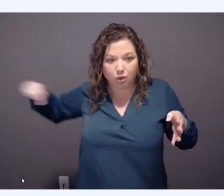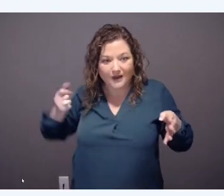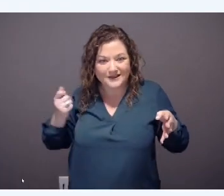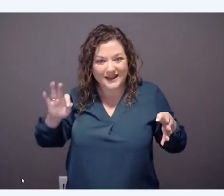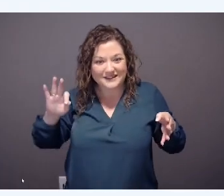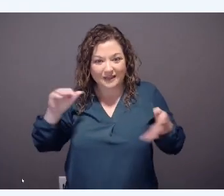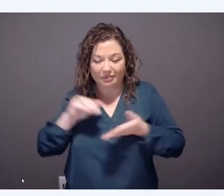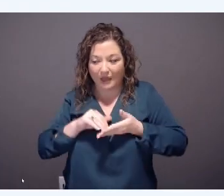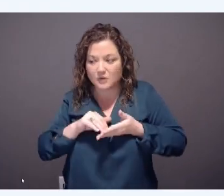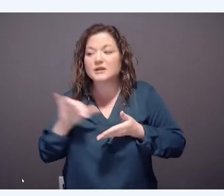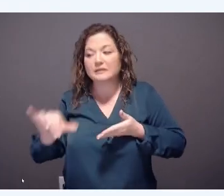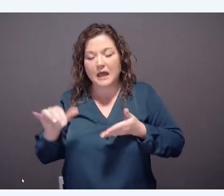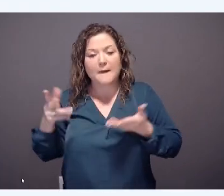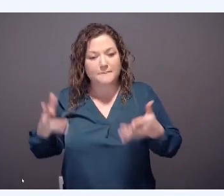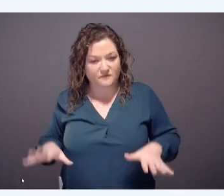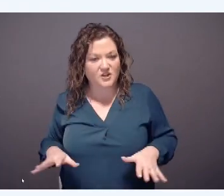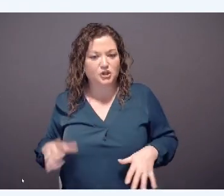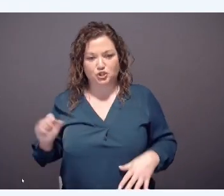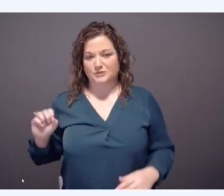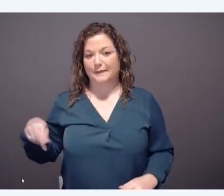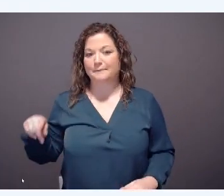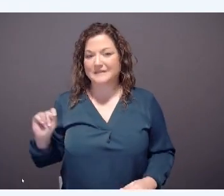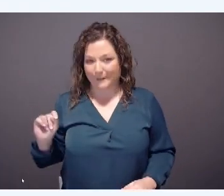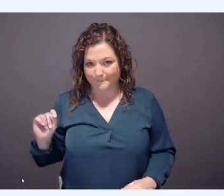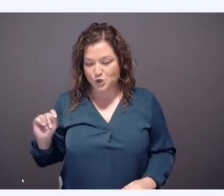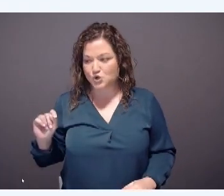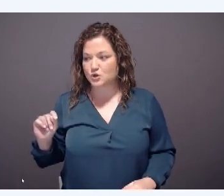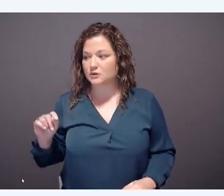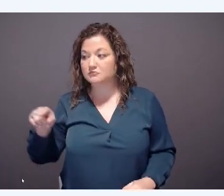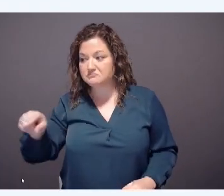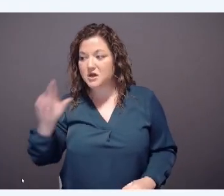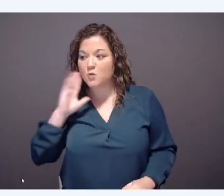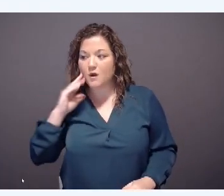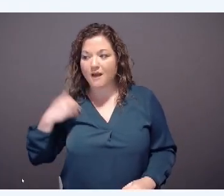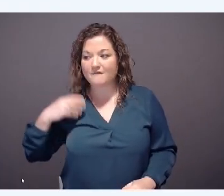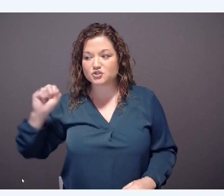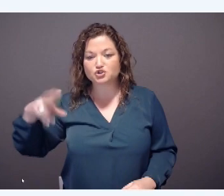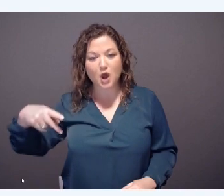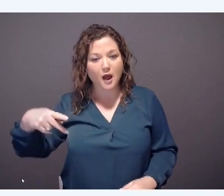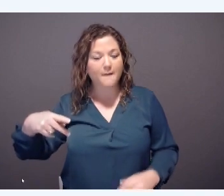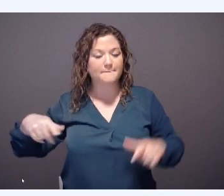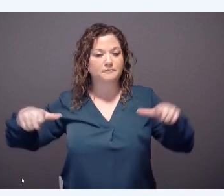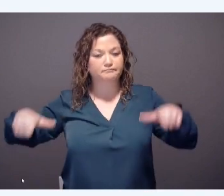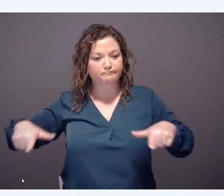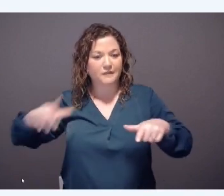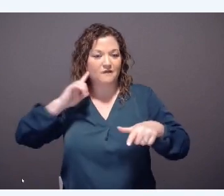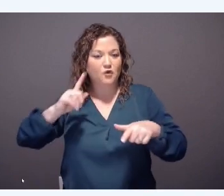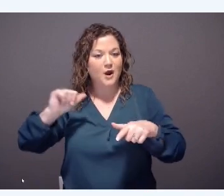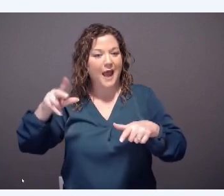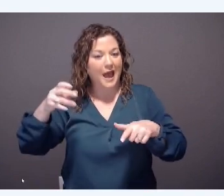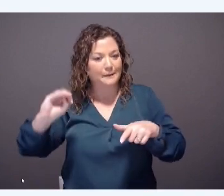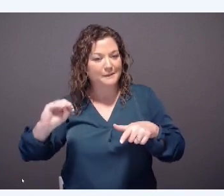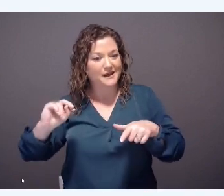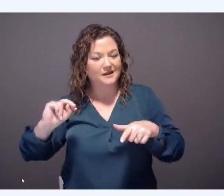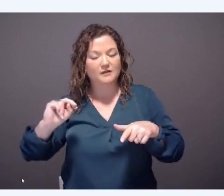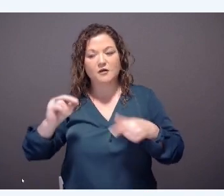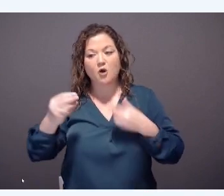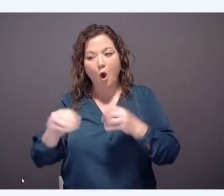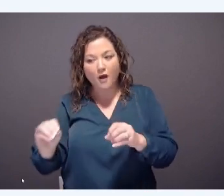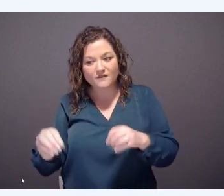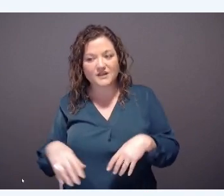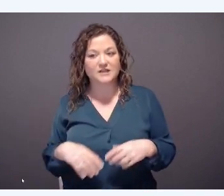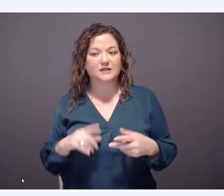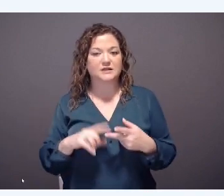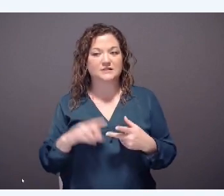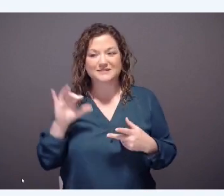Our maintenance building project. So this is our maintenance shop. It's gonna be a slab for our administrative offices, as well as our citizens collection station.